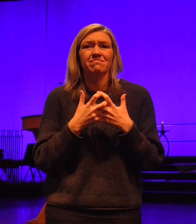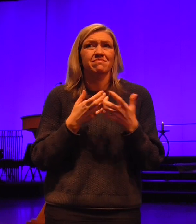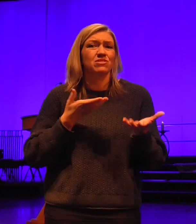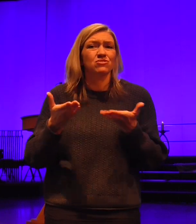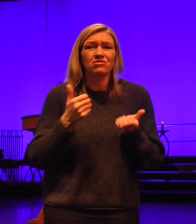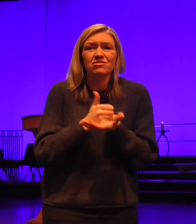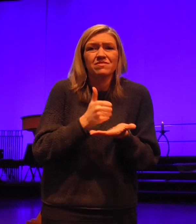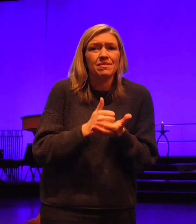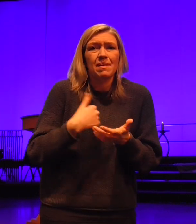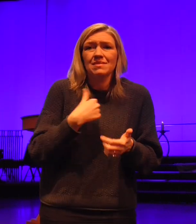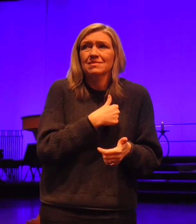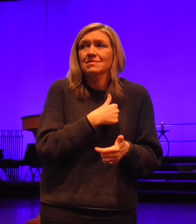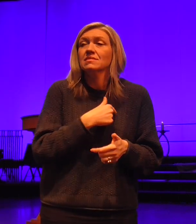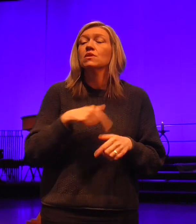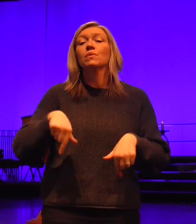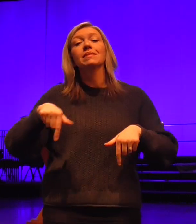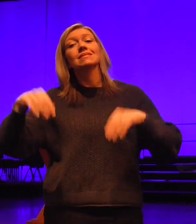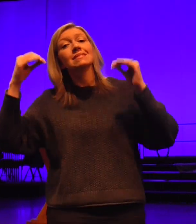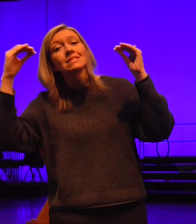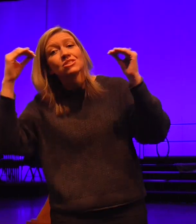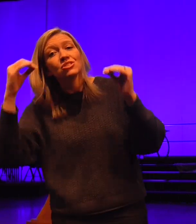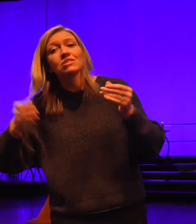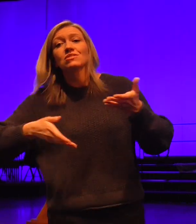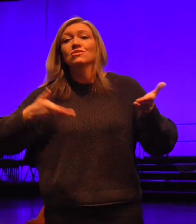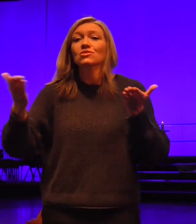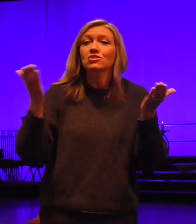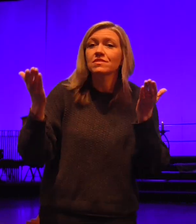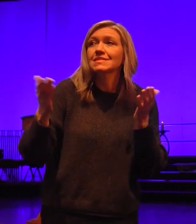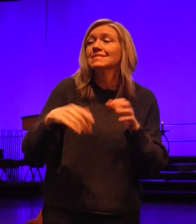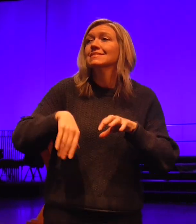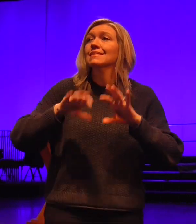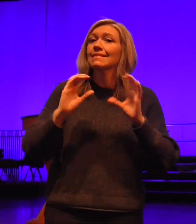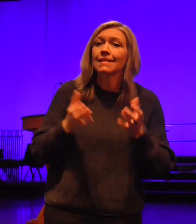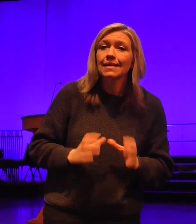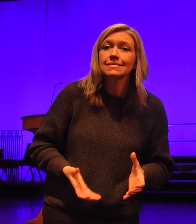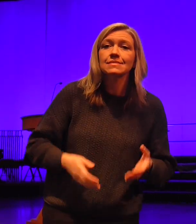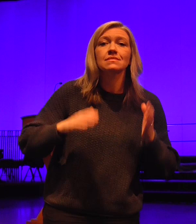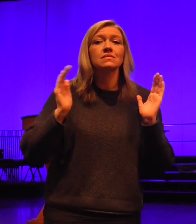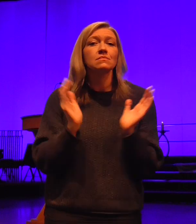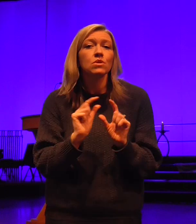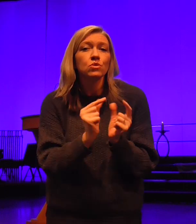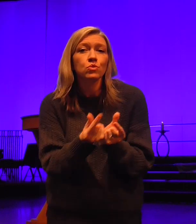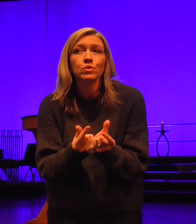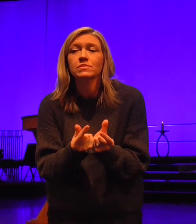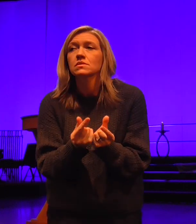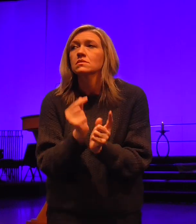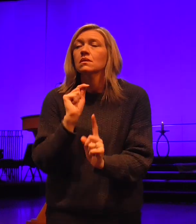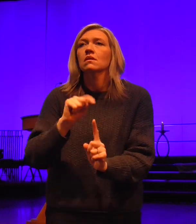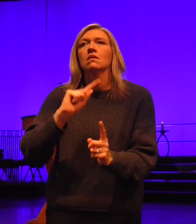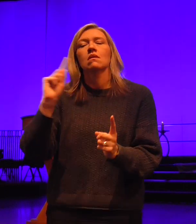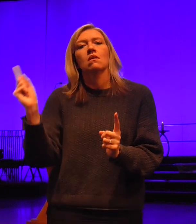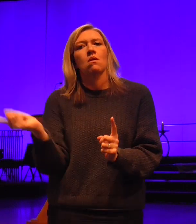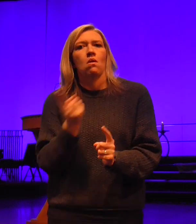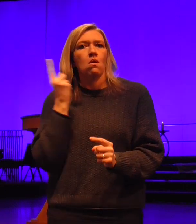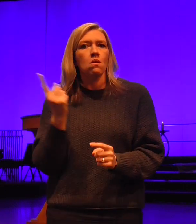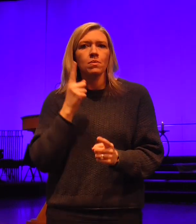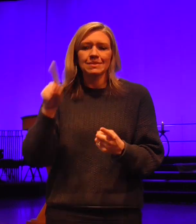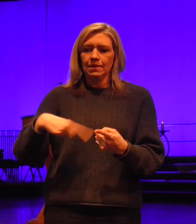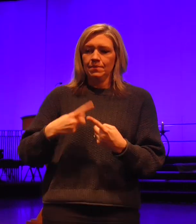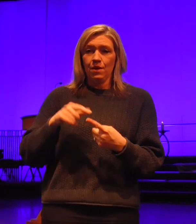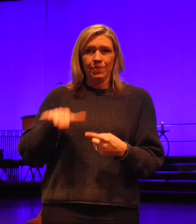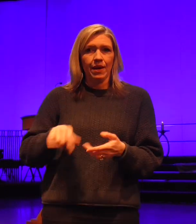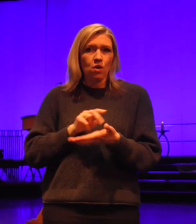our services and our classes and our small groups, it's always about that holy, sacred